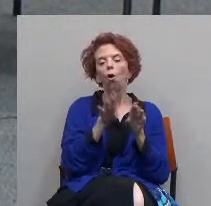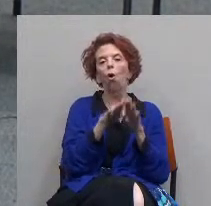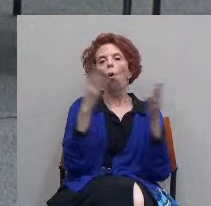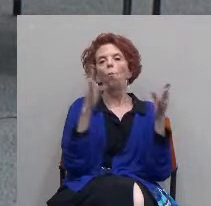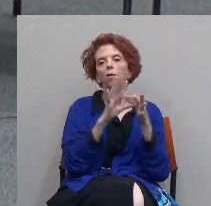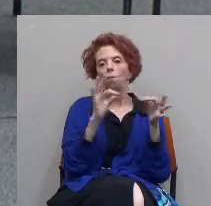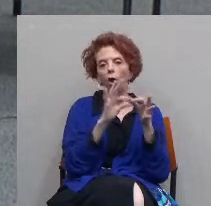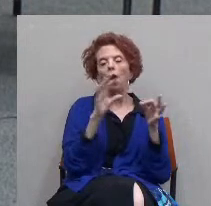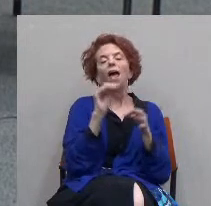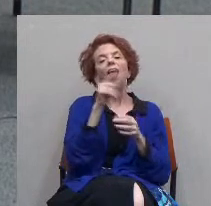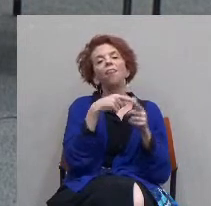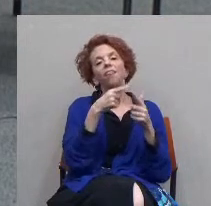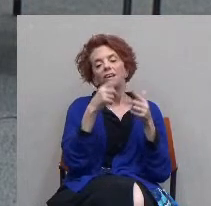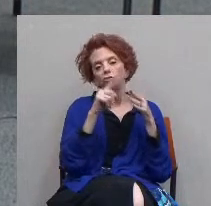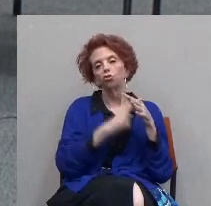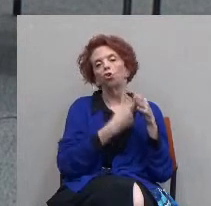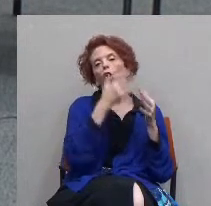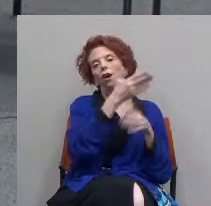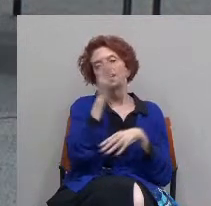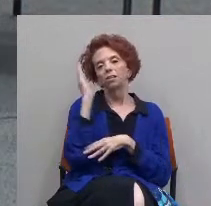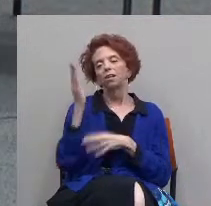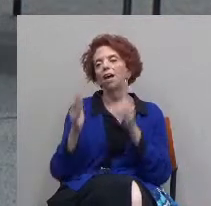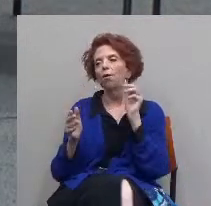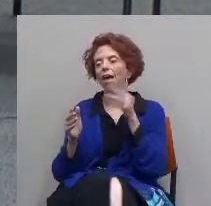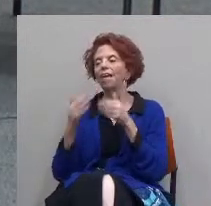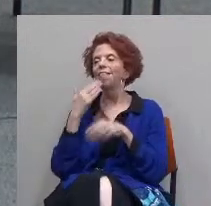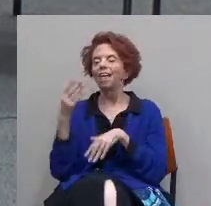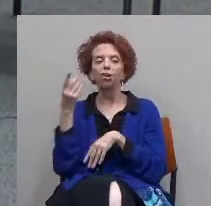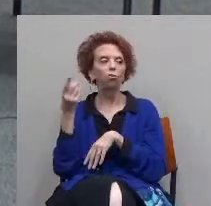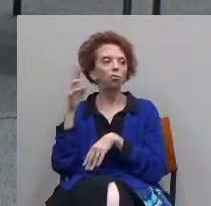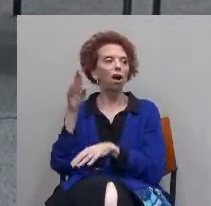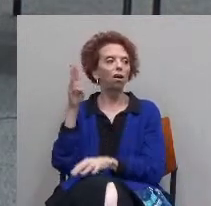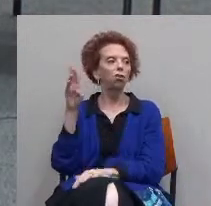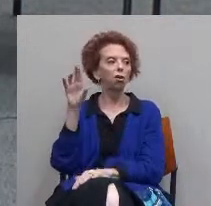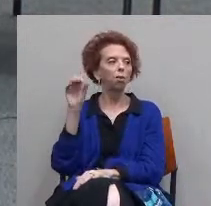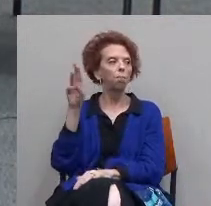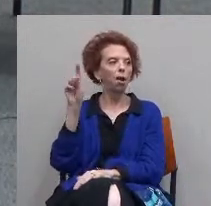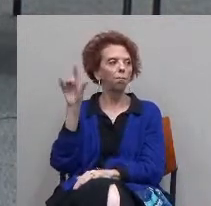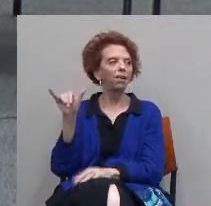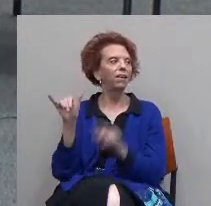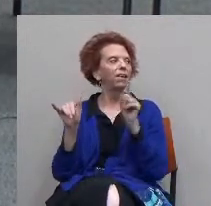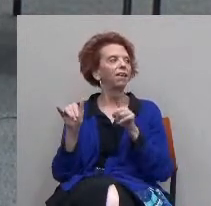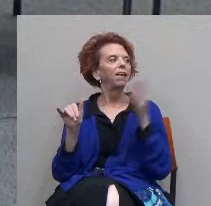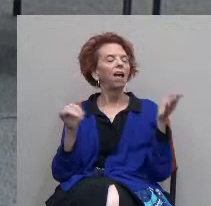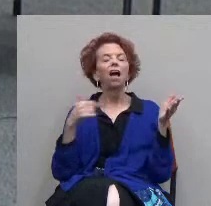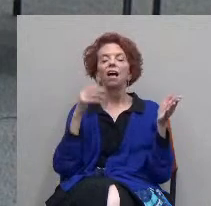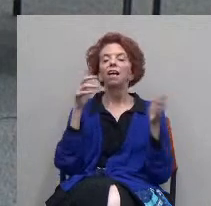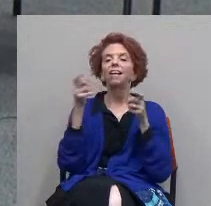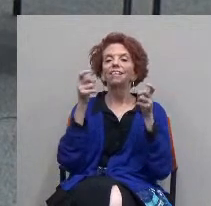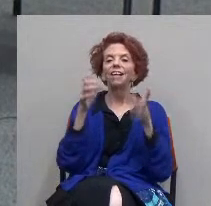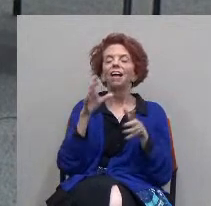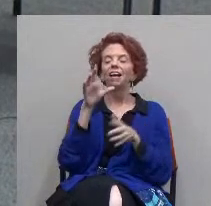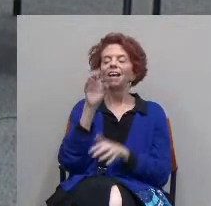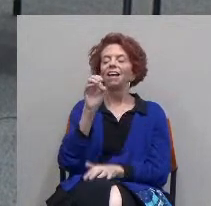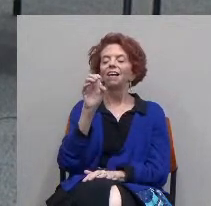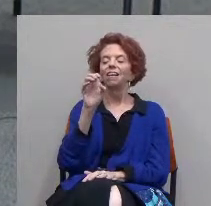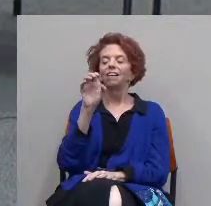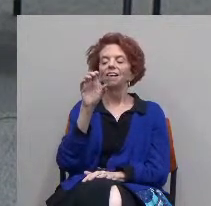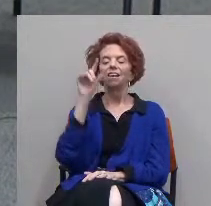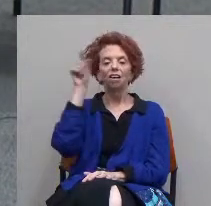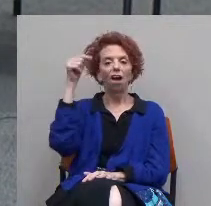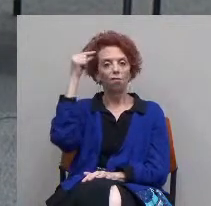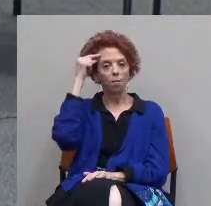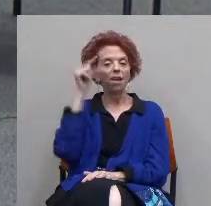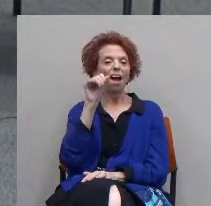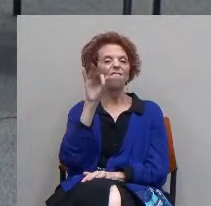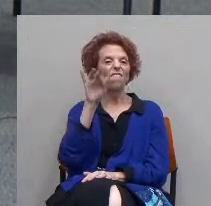and go into his presentation. Thank you, Dr. Bromley. Good morning, members. Ethan Melanson, Executive Director of Governmental Affairs for the Department of